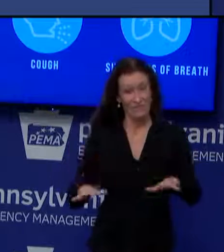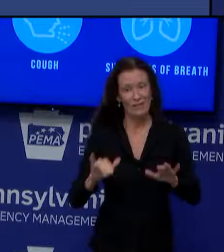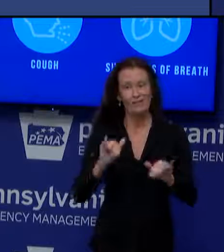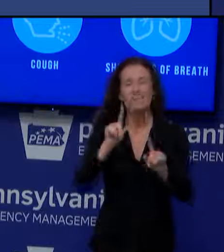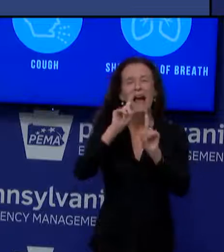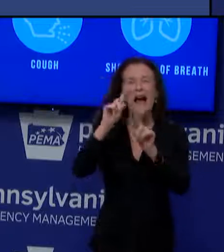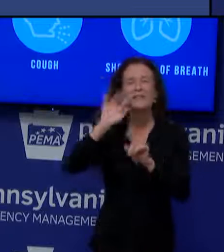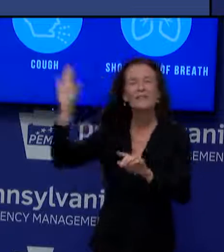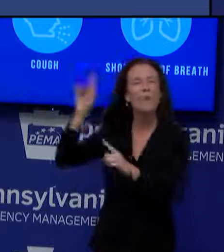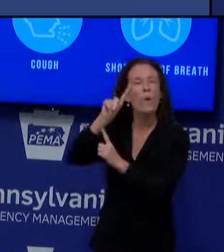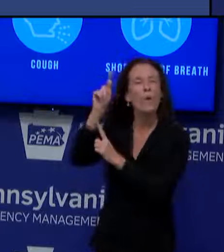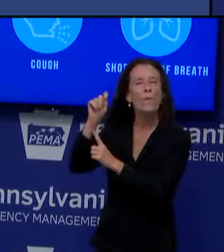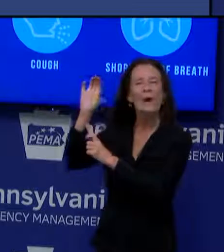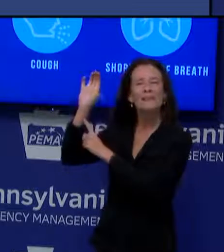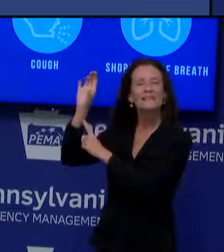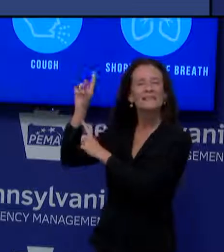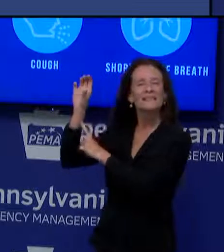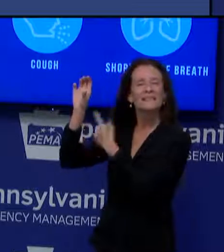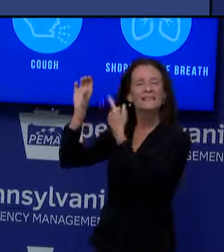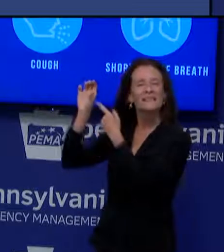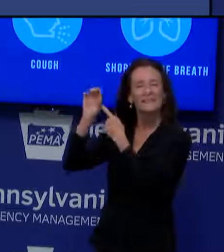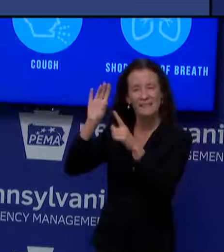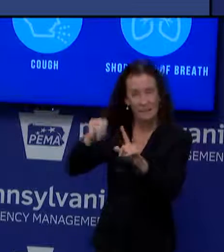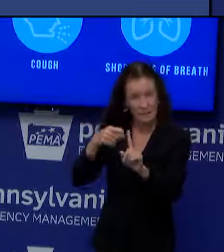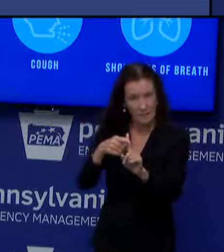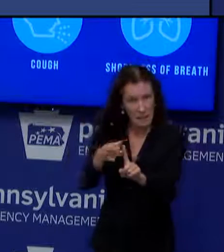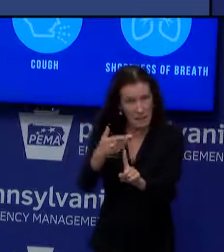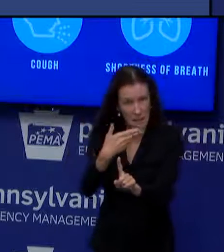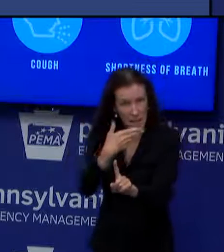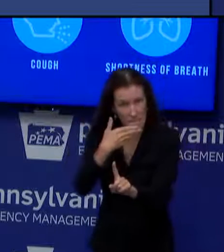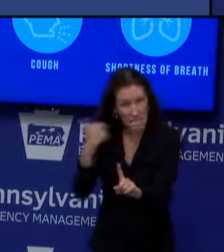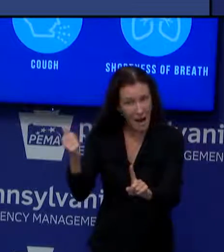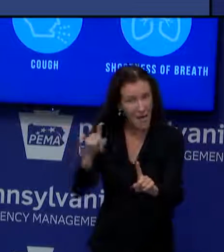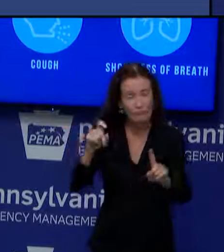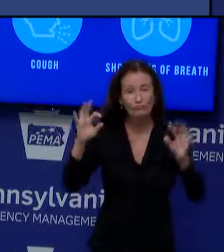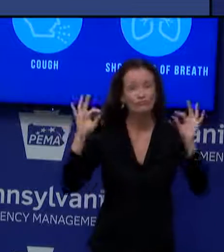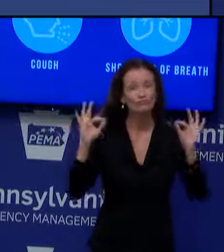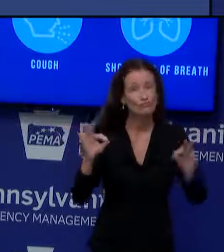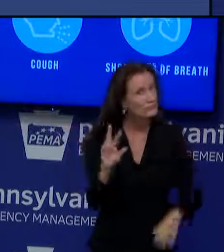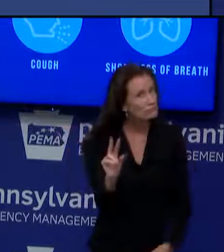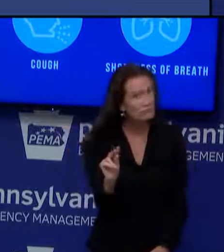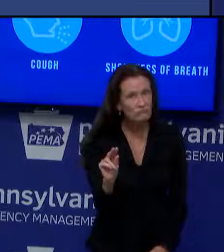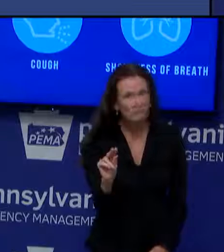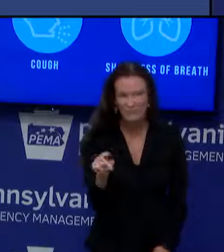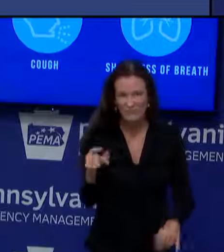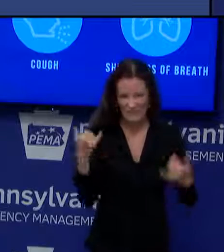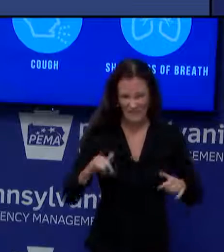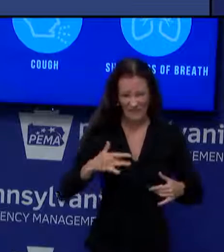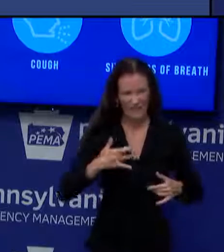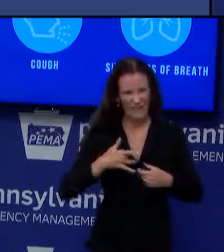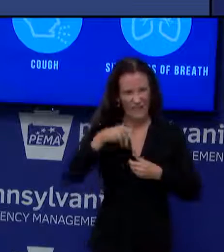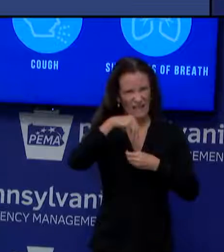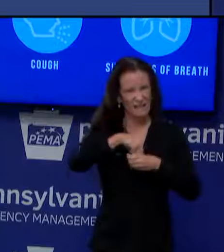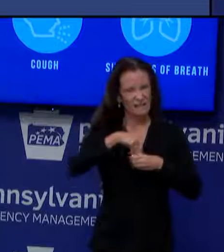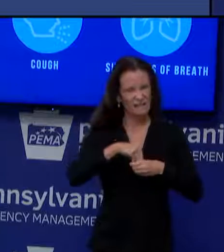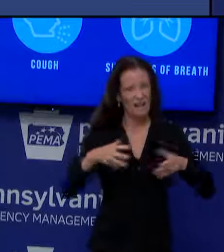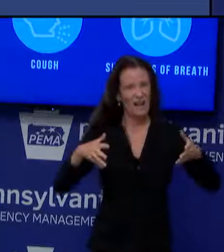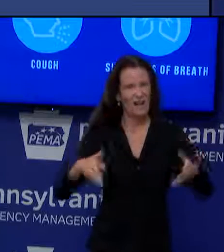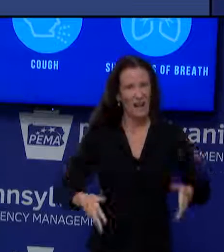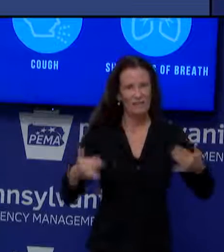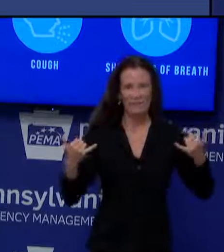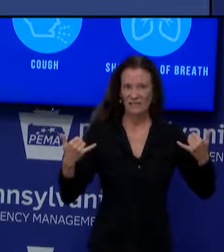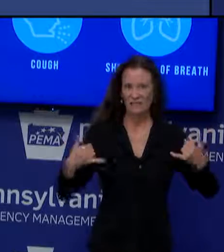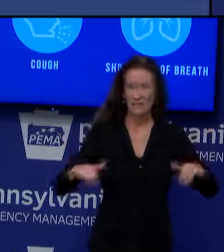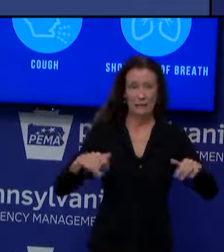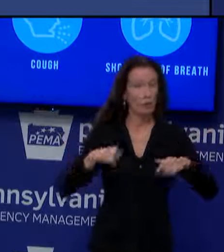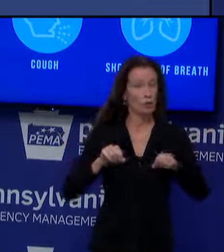had not returned to their usual state of health. Among people 18 to 34 years of